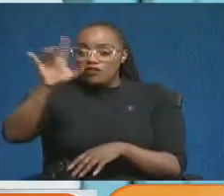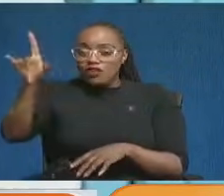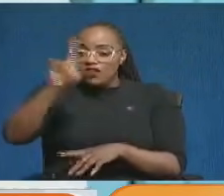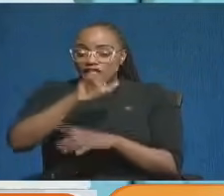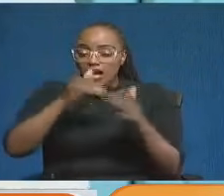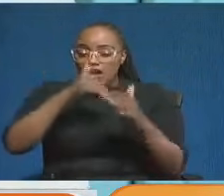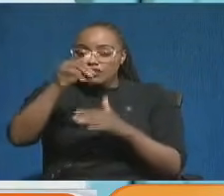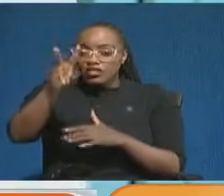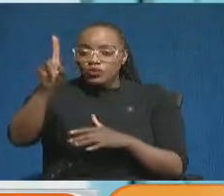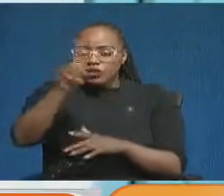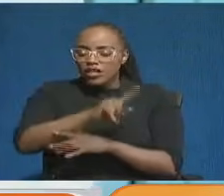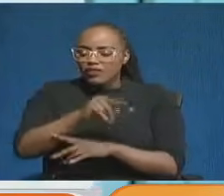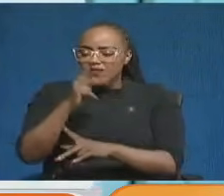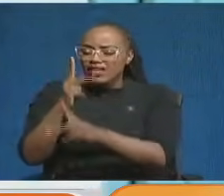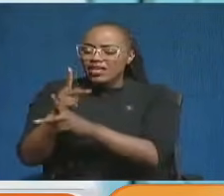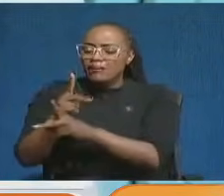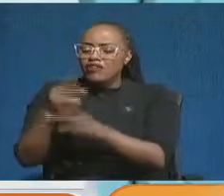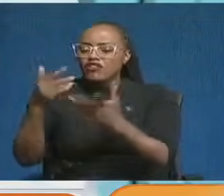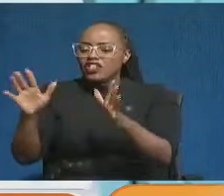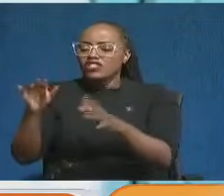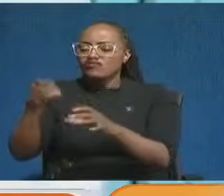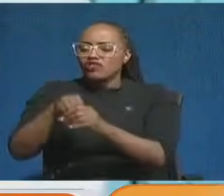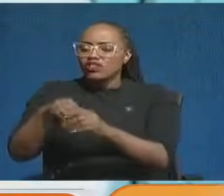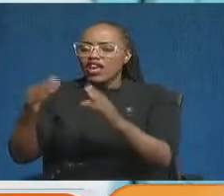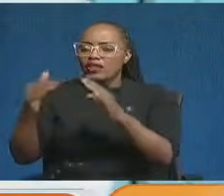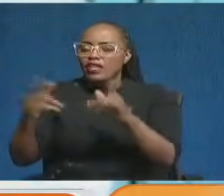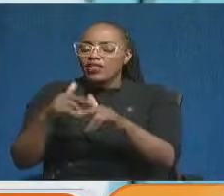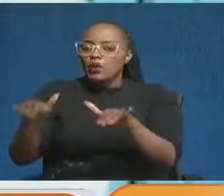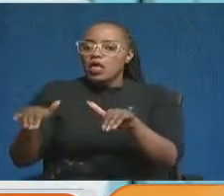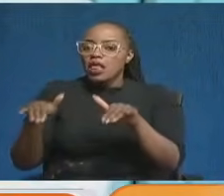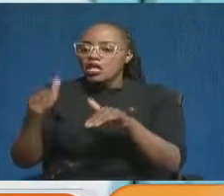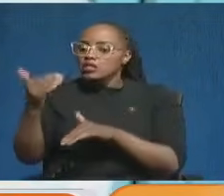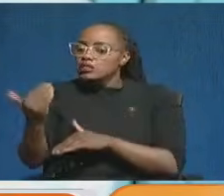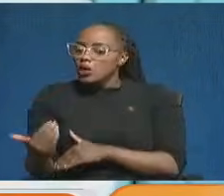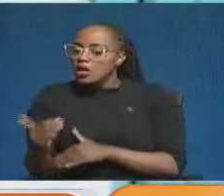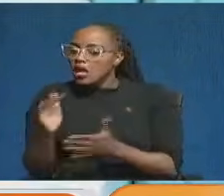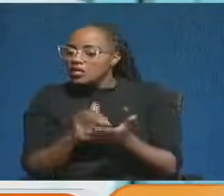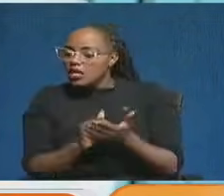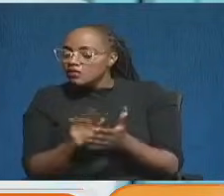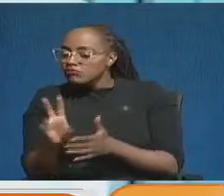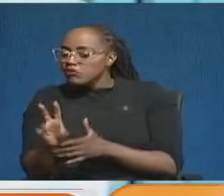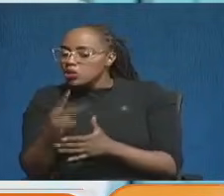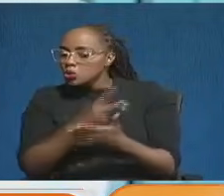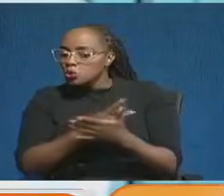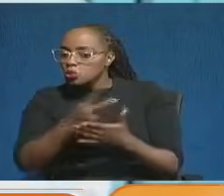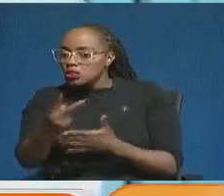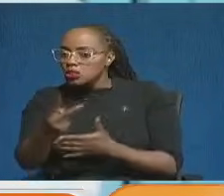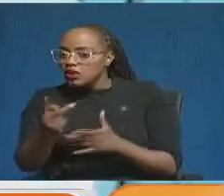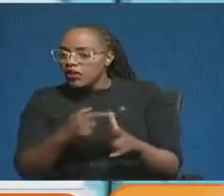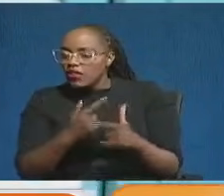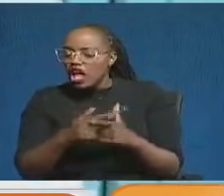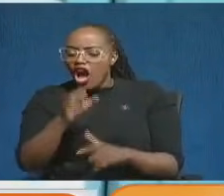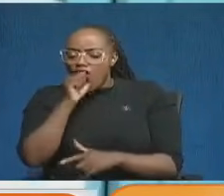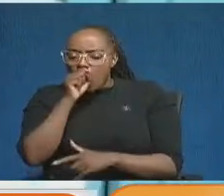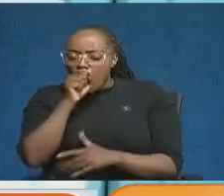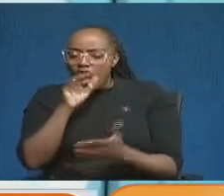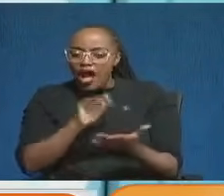After 2 days, mama ataweka amoxicillin kwa nyumba. And angoja mtoto pia, even after 2 weeks, mtoto ameanza